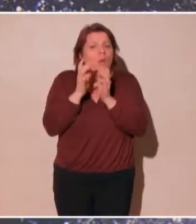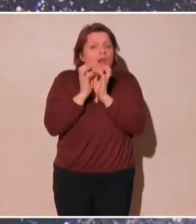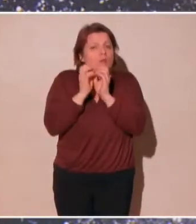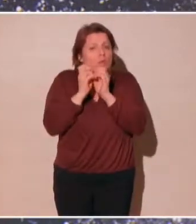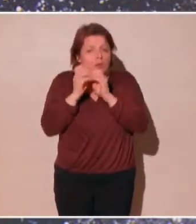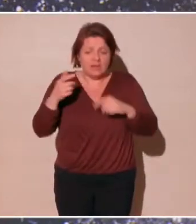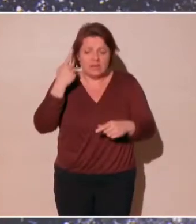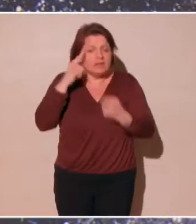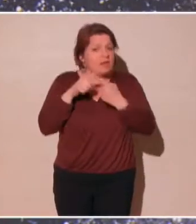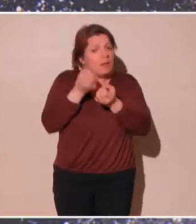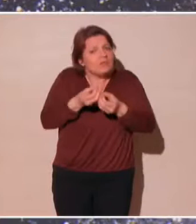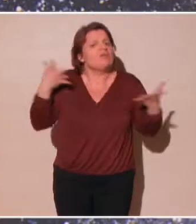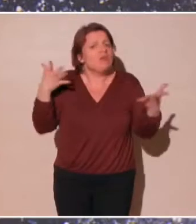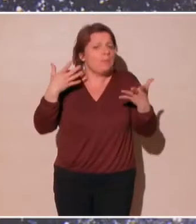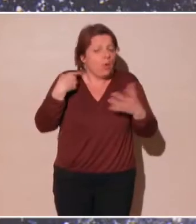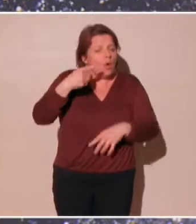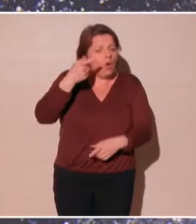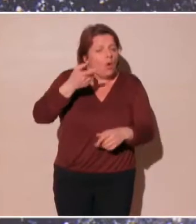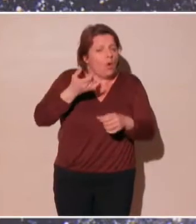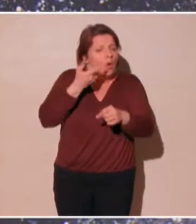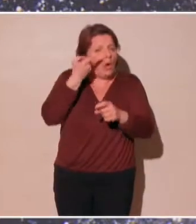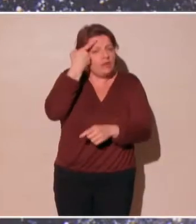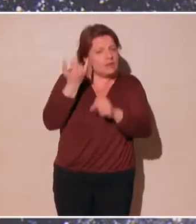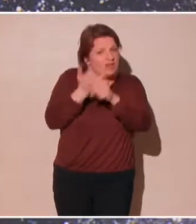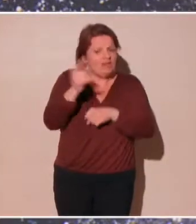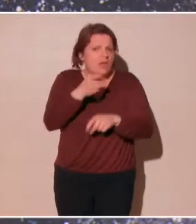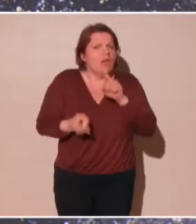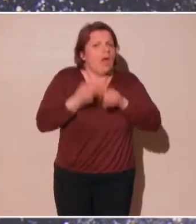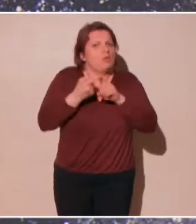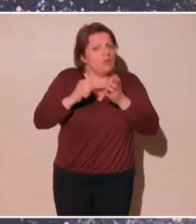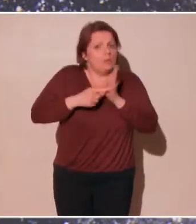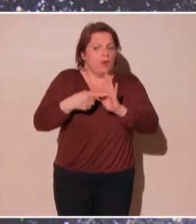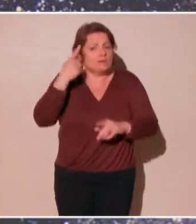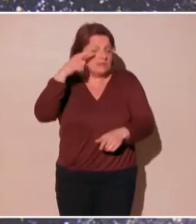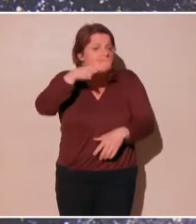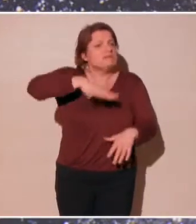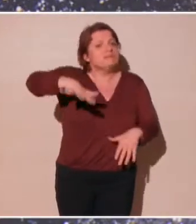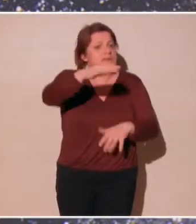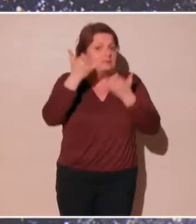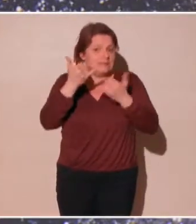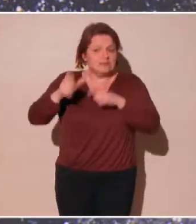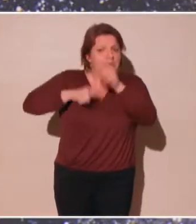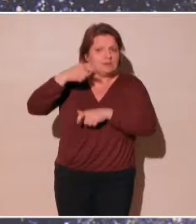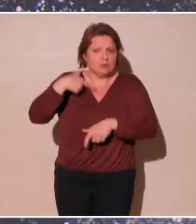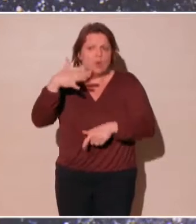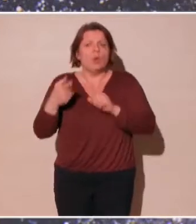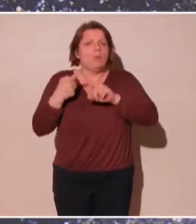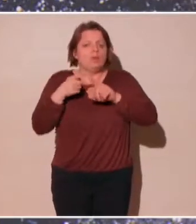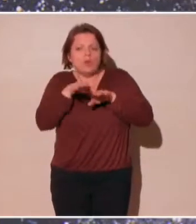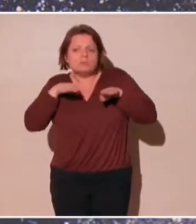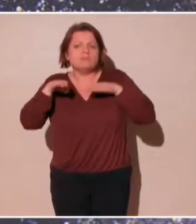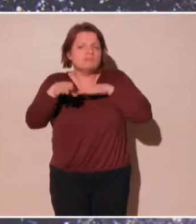allocate by 2024 for nanoelectronics. And I know that many here in this room are very much attached to this nanoelectronic